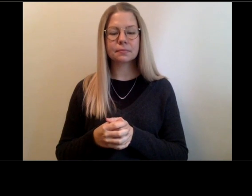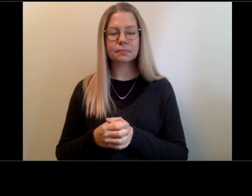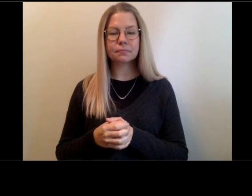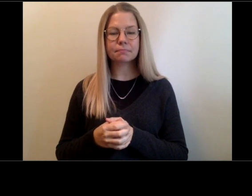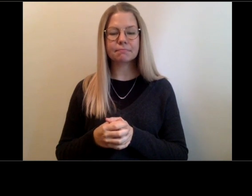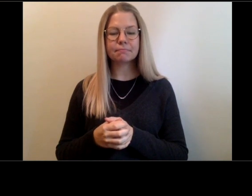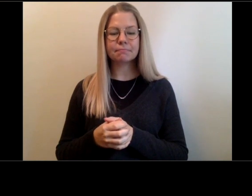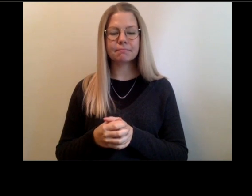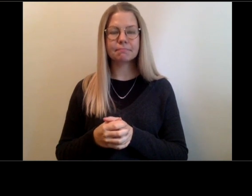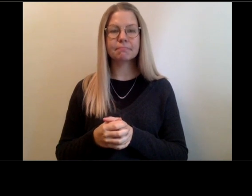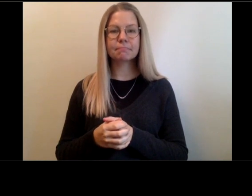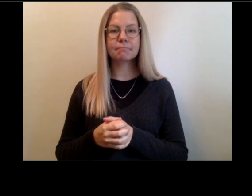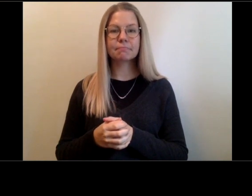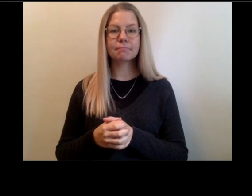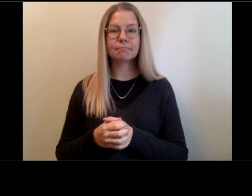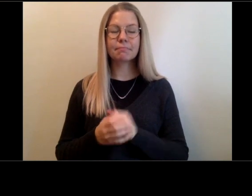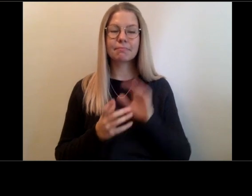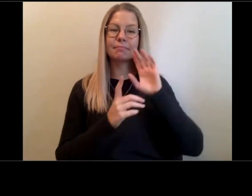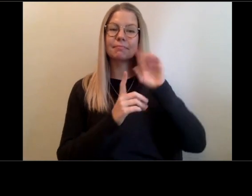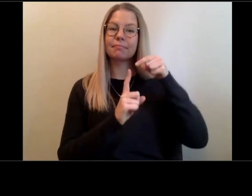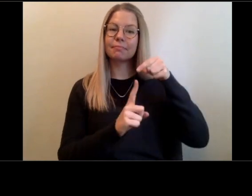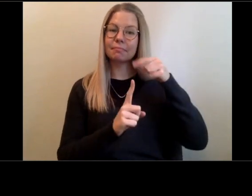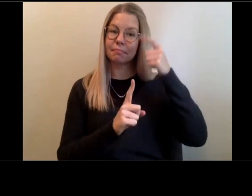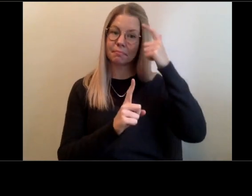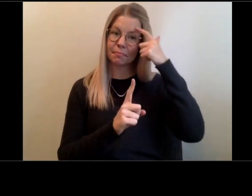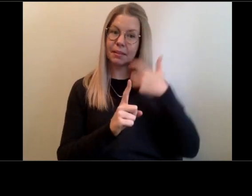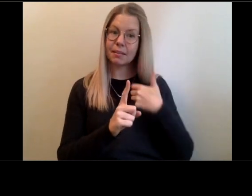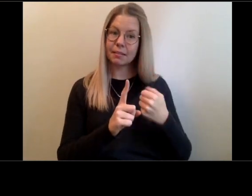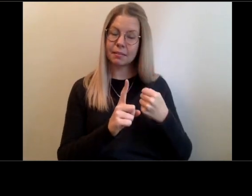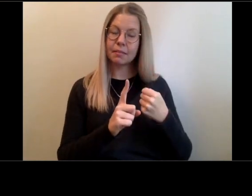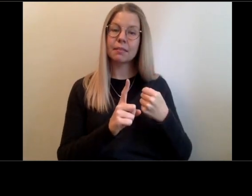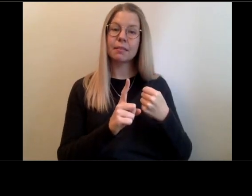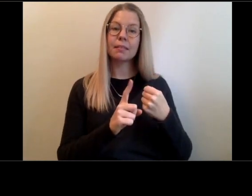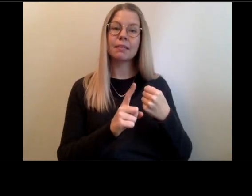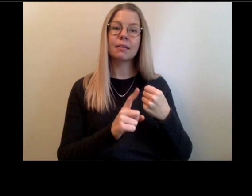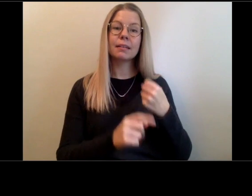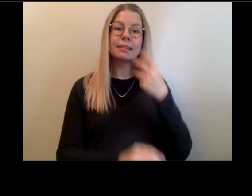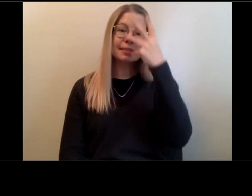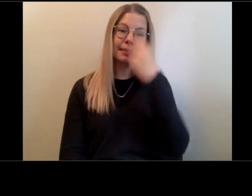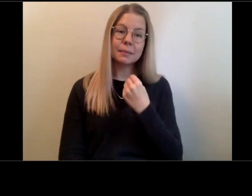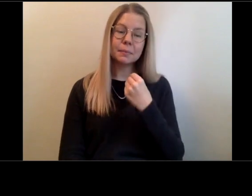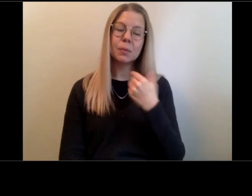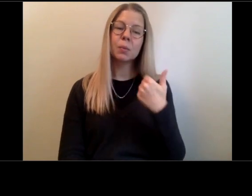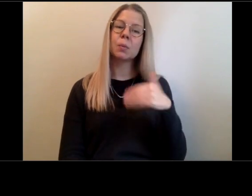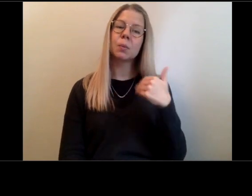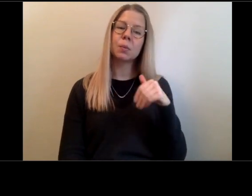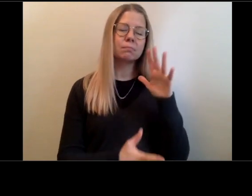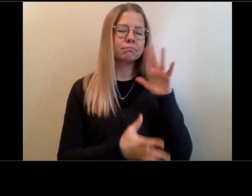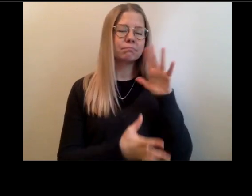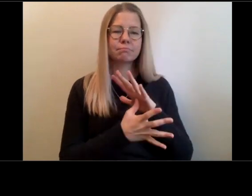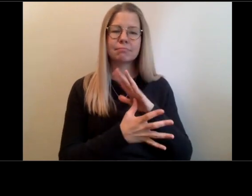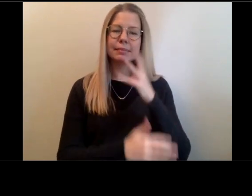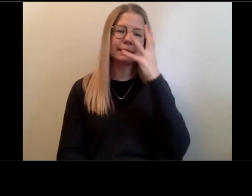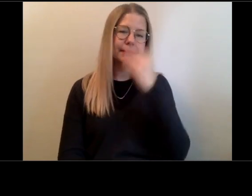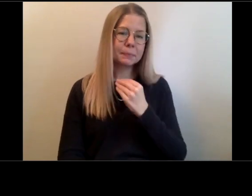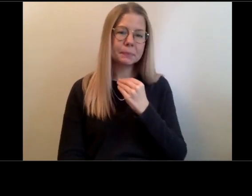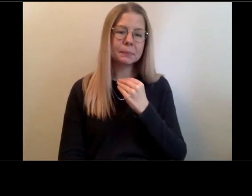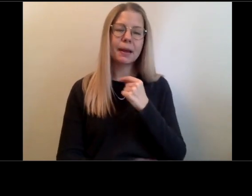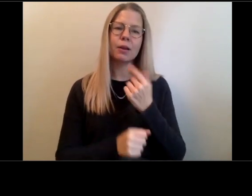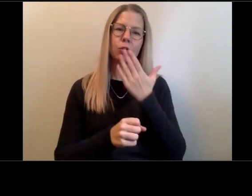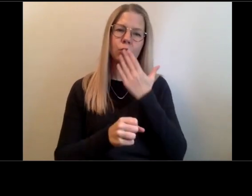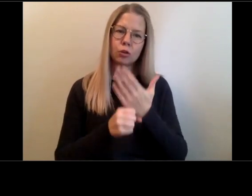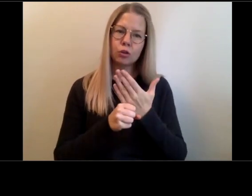for the mental health piece of it, sleep and good sleep hygiene are